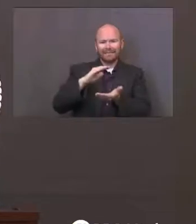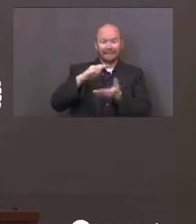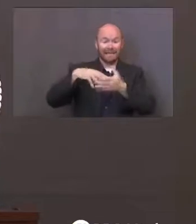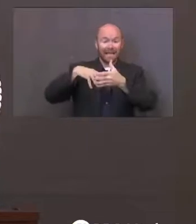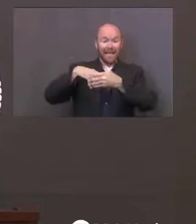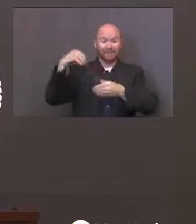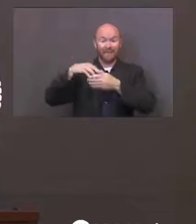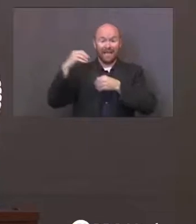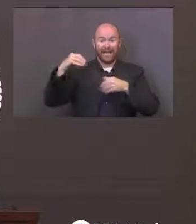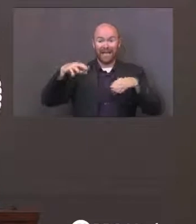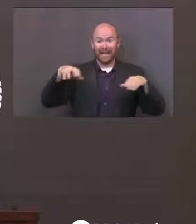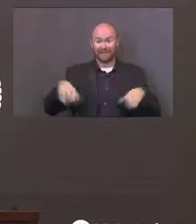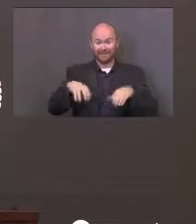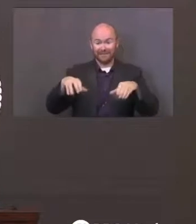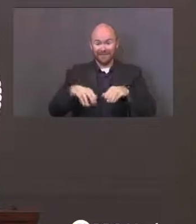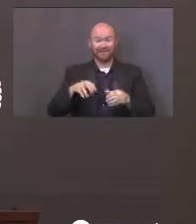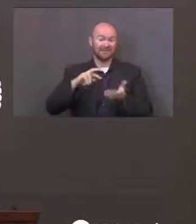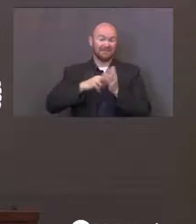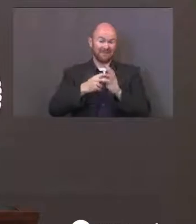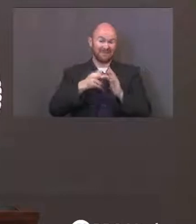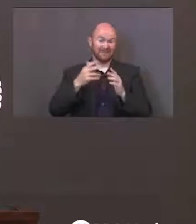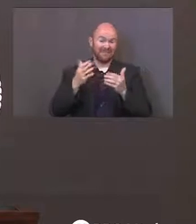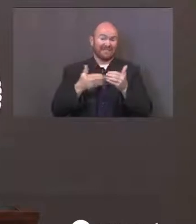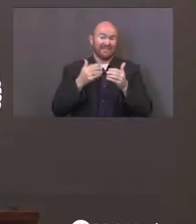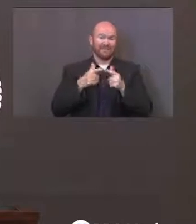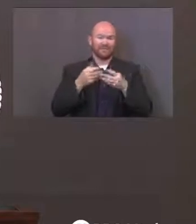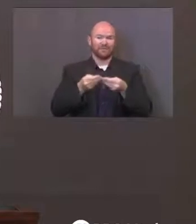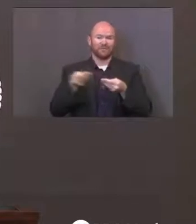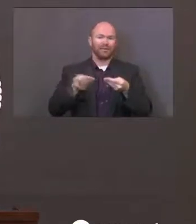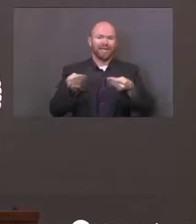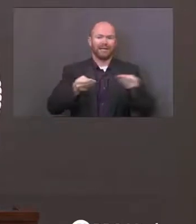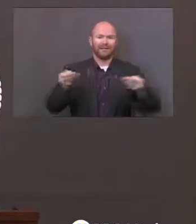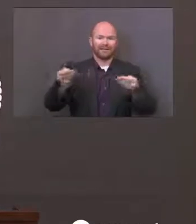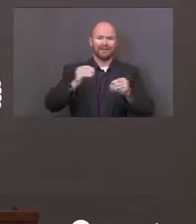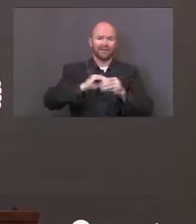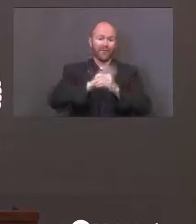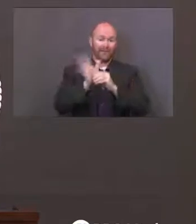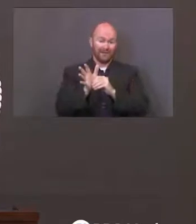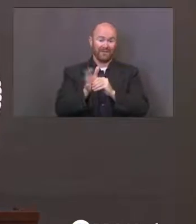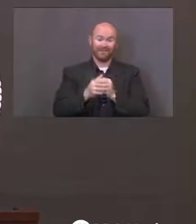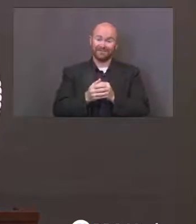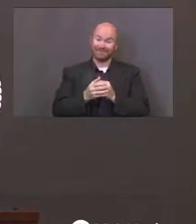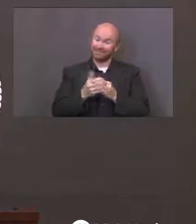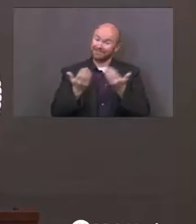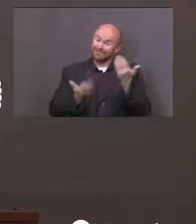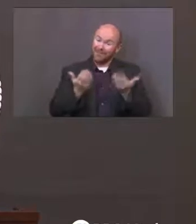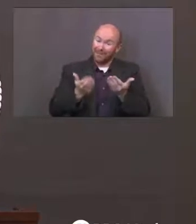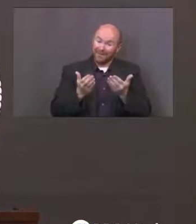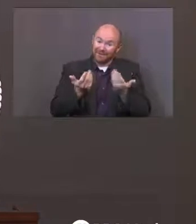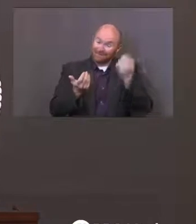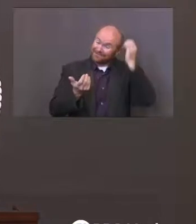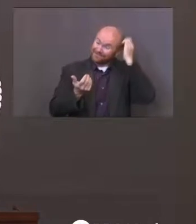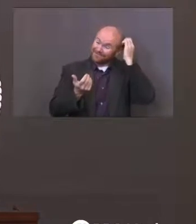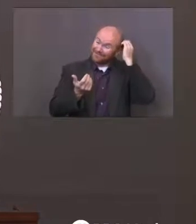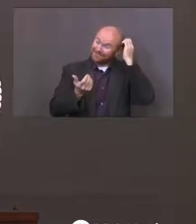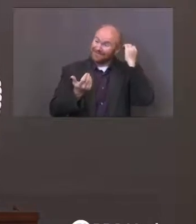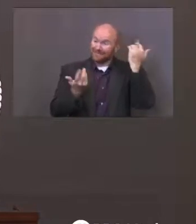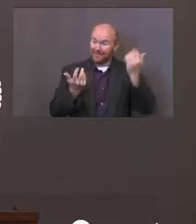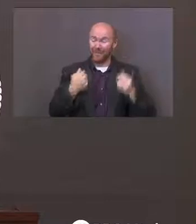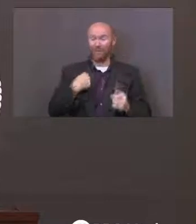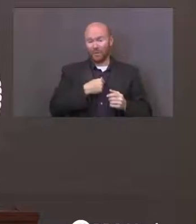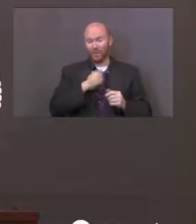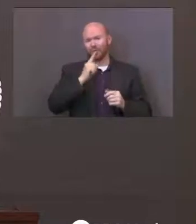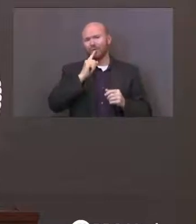concern that that's maybe more conducive for spreading of the virus when you're indoors as opposed to outdoors. And so we're having some